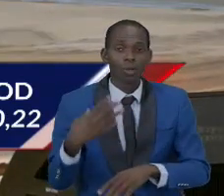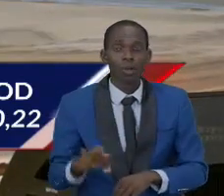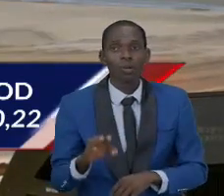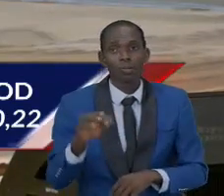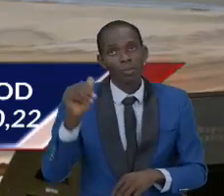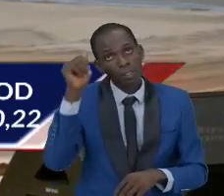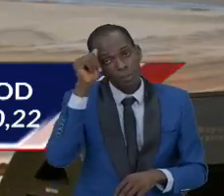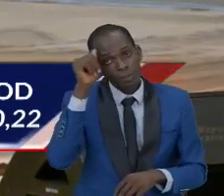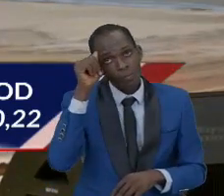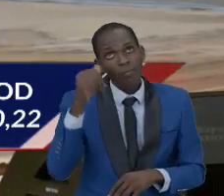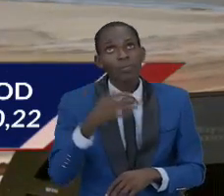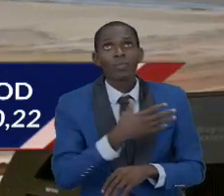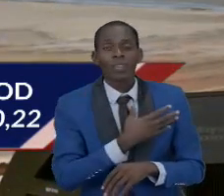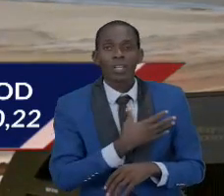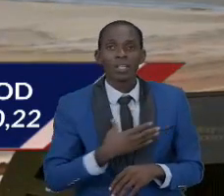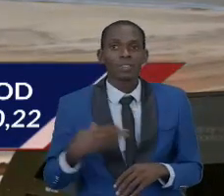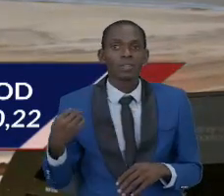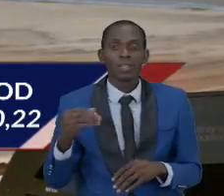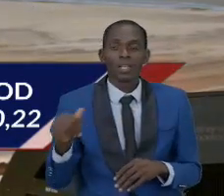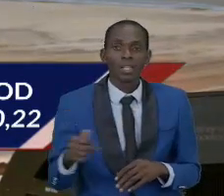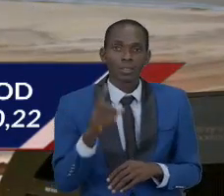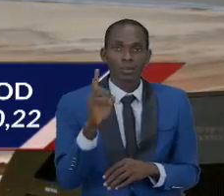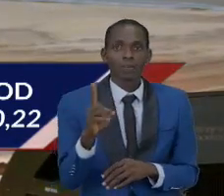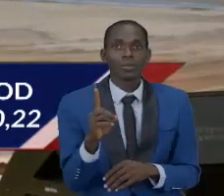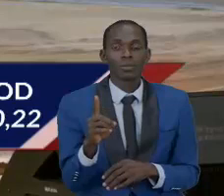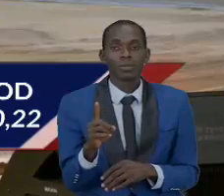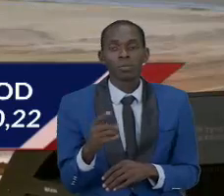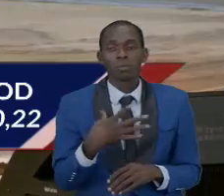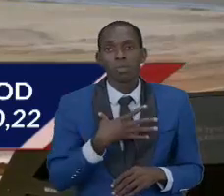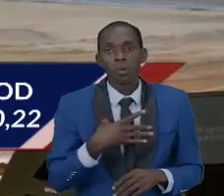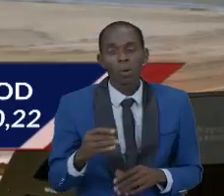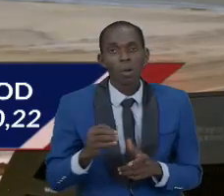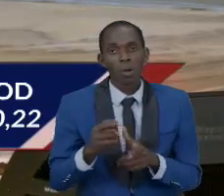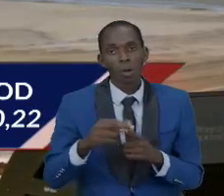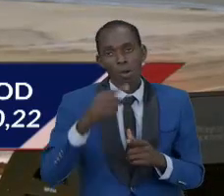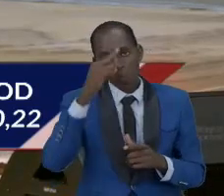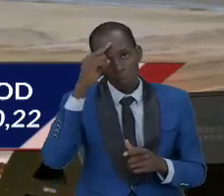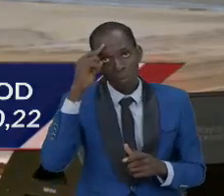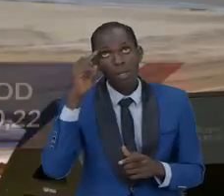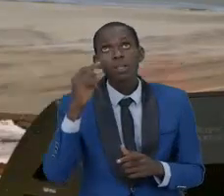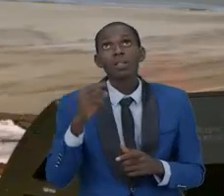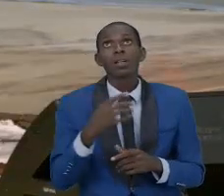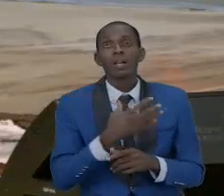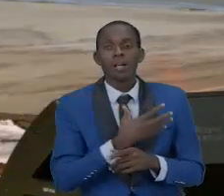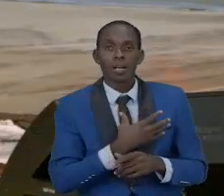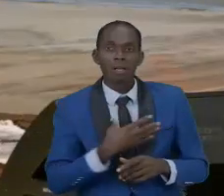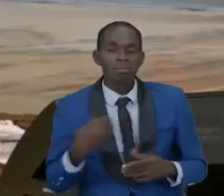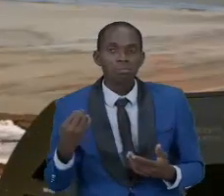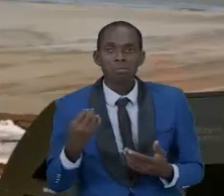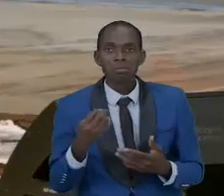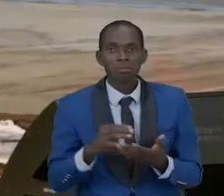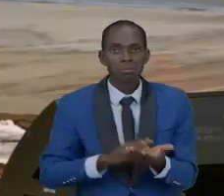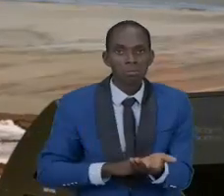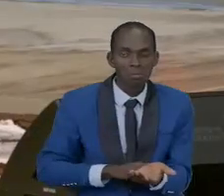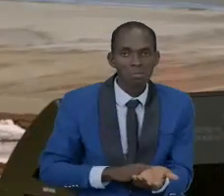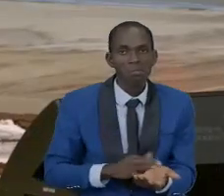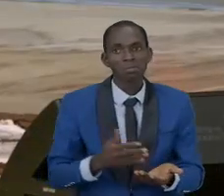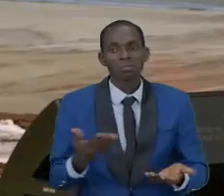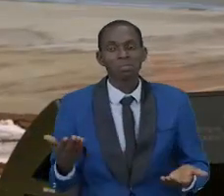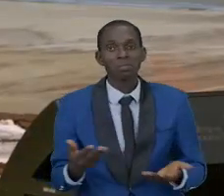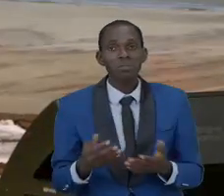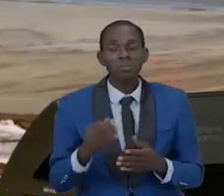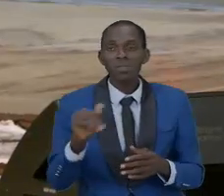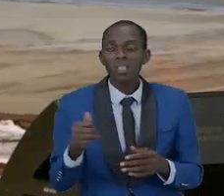and is born by woman anyone white or black or brown or yellow or red anyone on